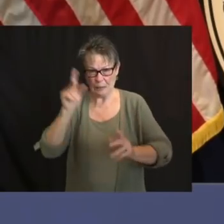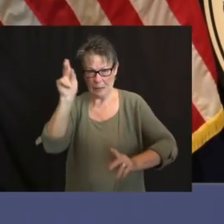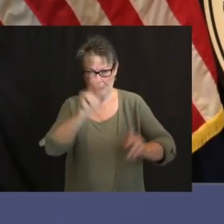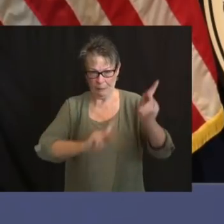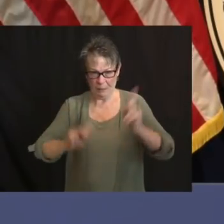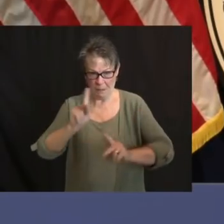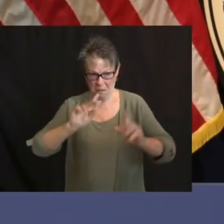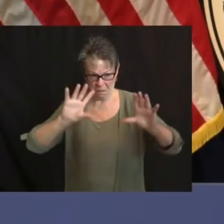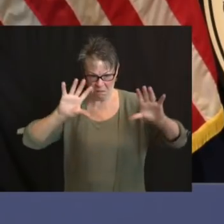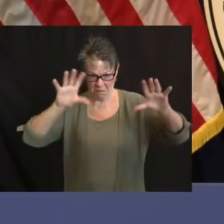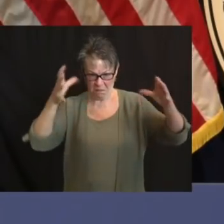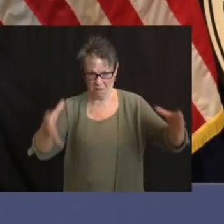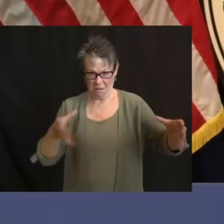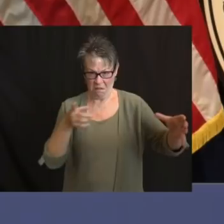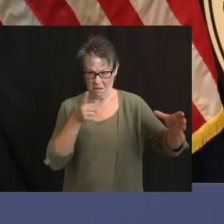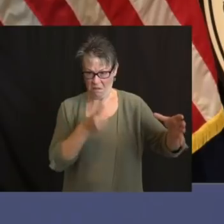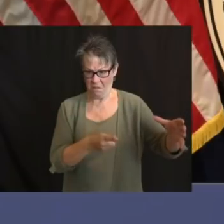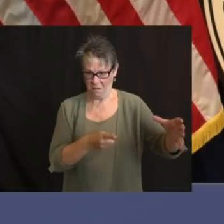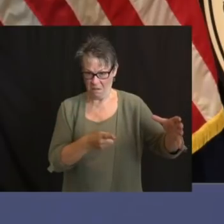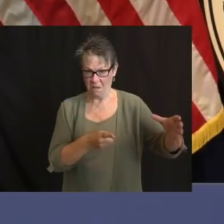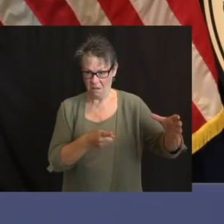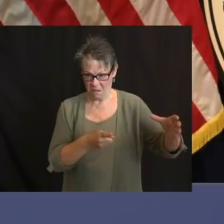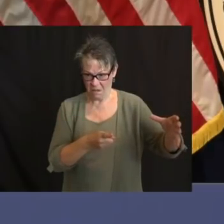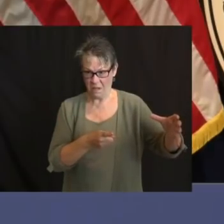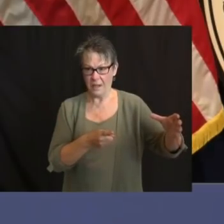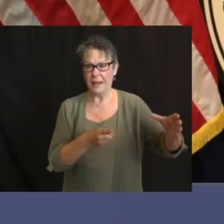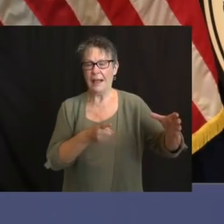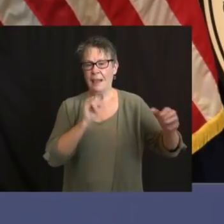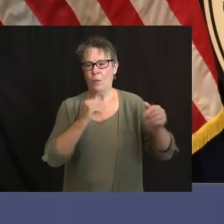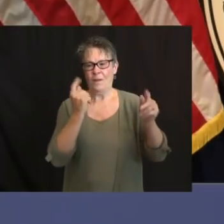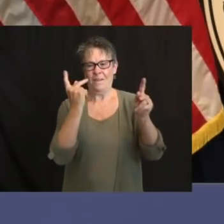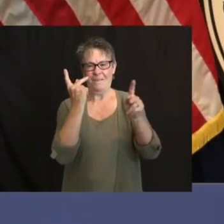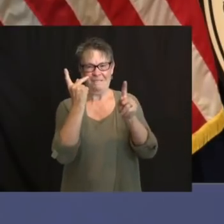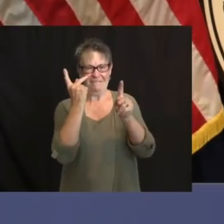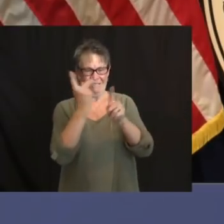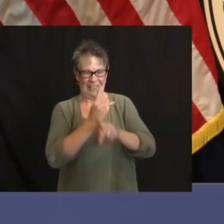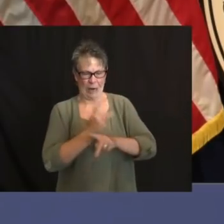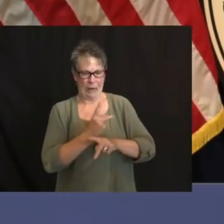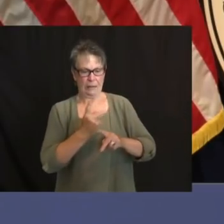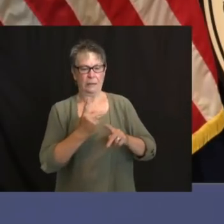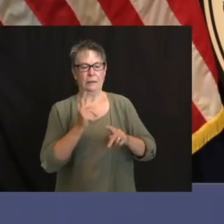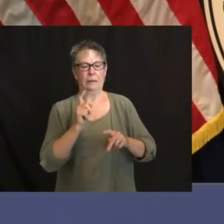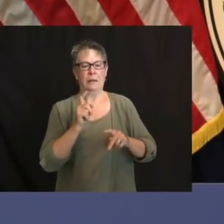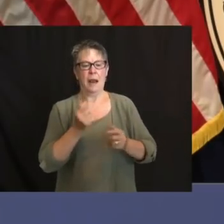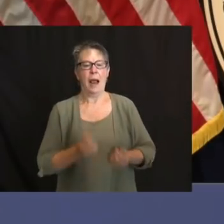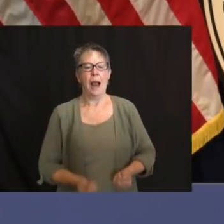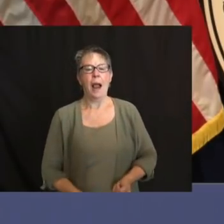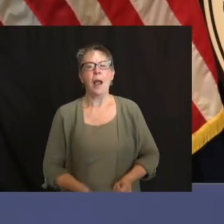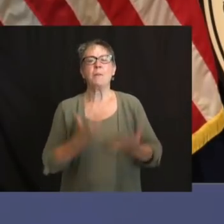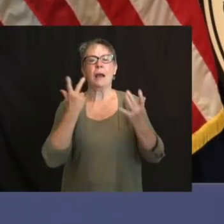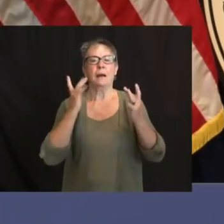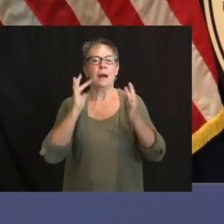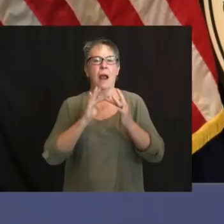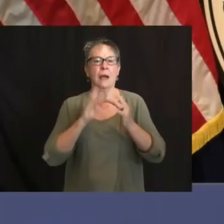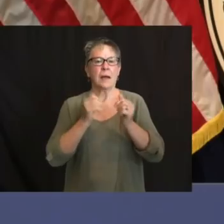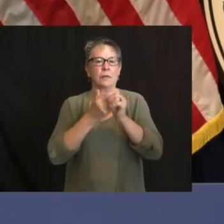being, the federal government is, I believe, reimbursing the testing and tracing expenses, and God willing, that will continue.